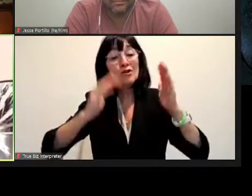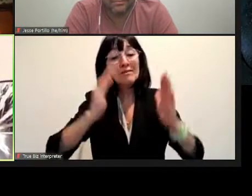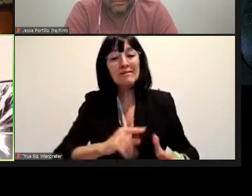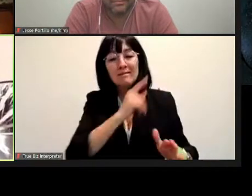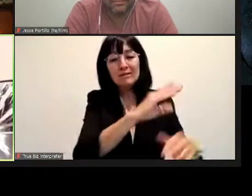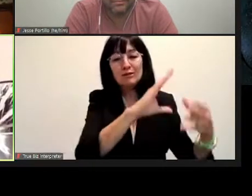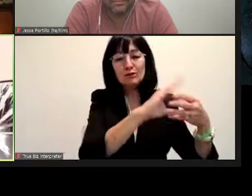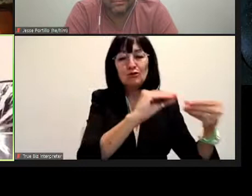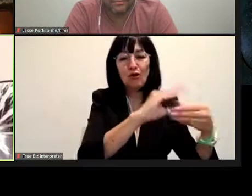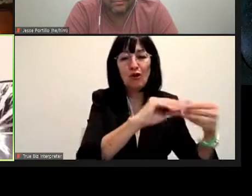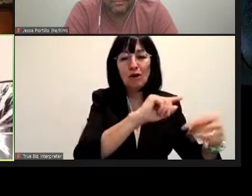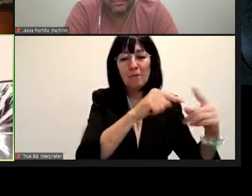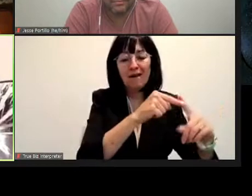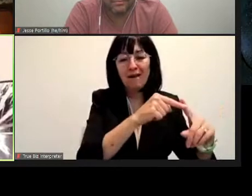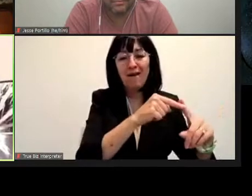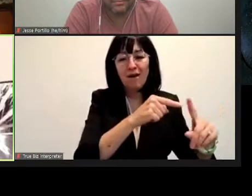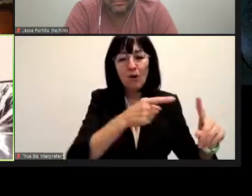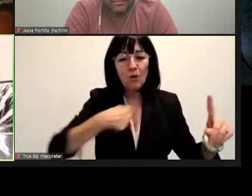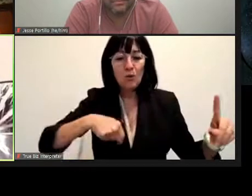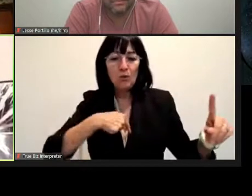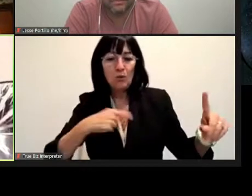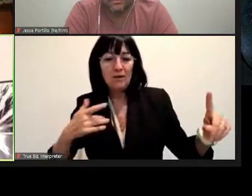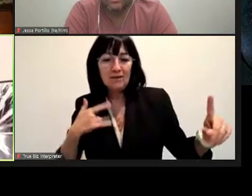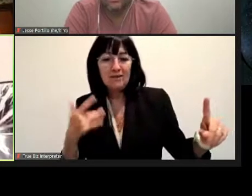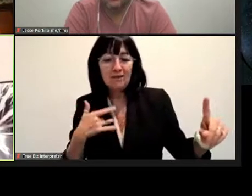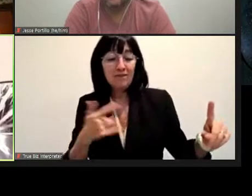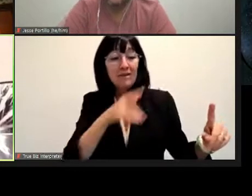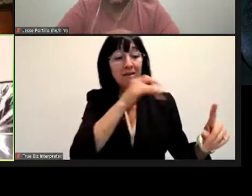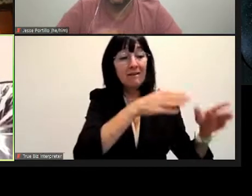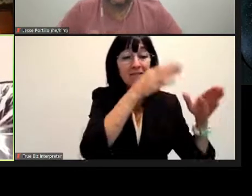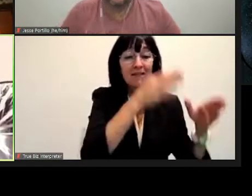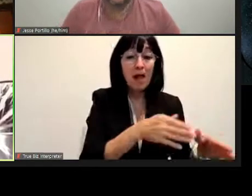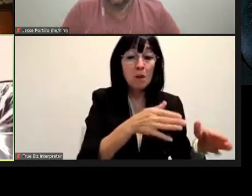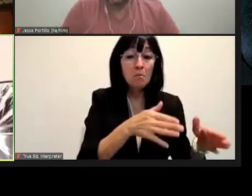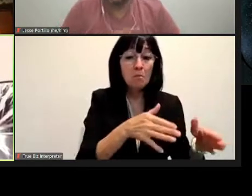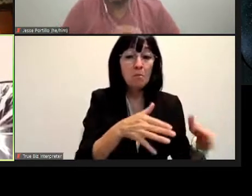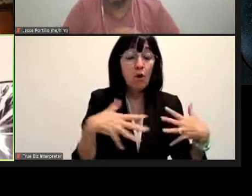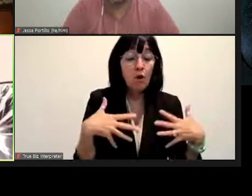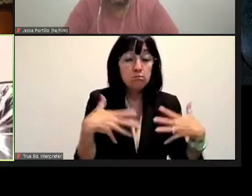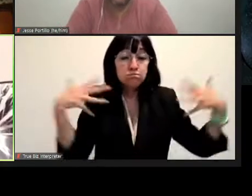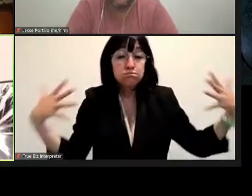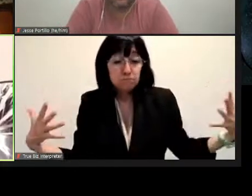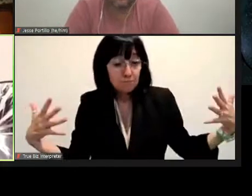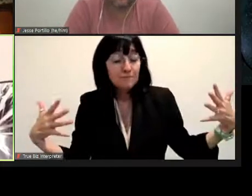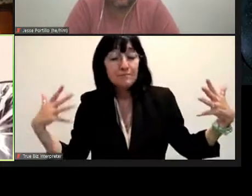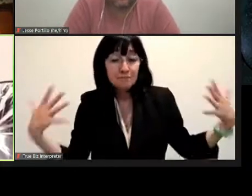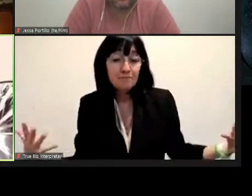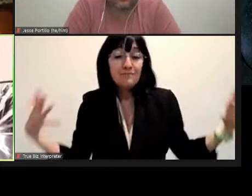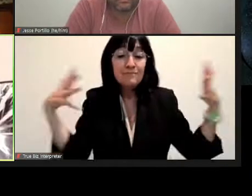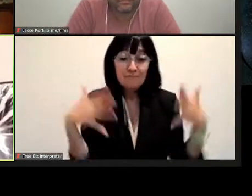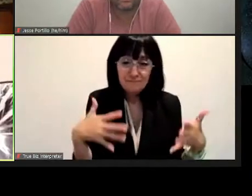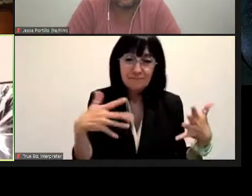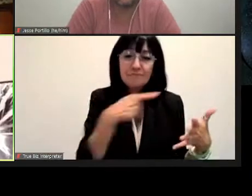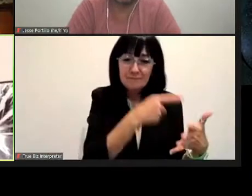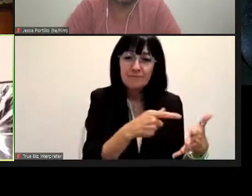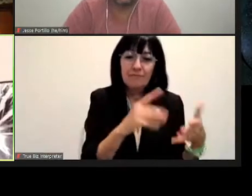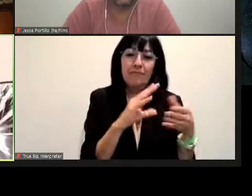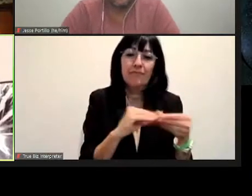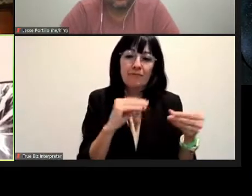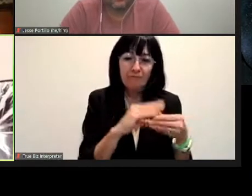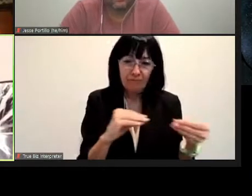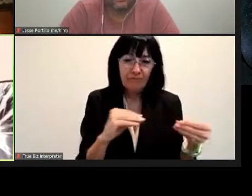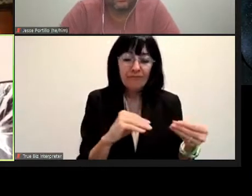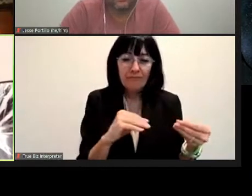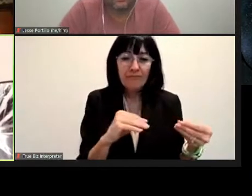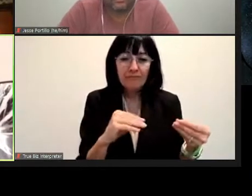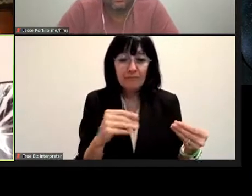who swings in and out of plus size, having a woman who is a sample size talk about how fat she is, and then I'm there in the mirror